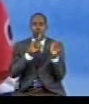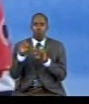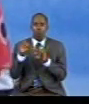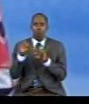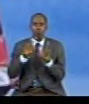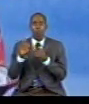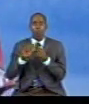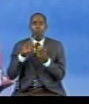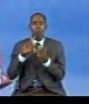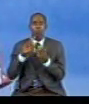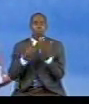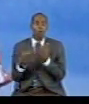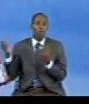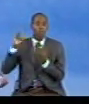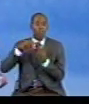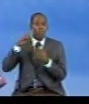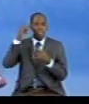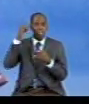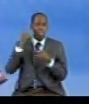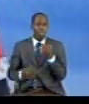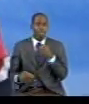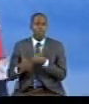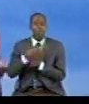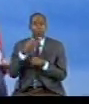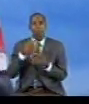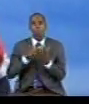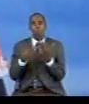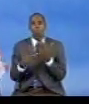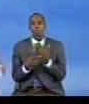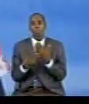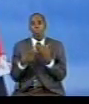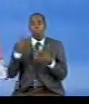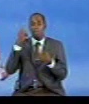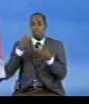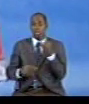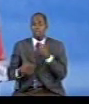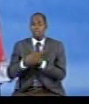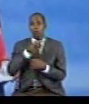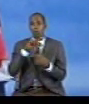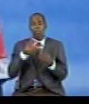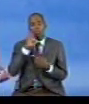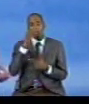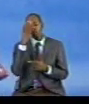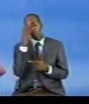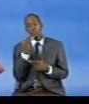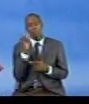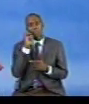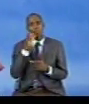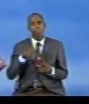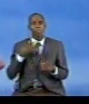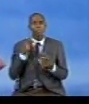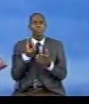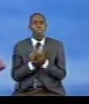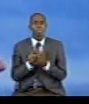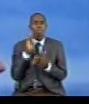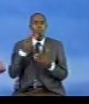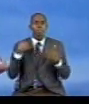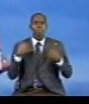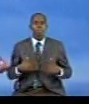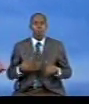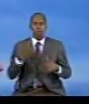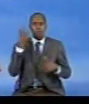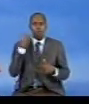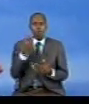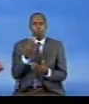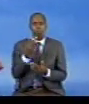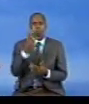program. The last day when I slept, in the night, I found out that my body was soaked. So I wake up, I say, what has